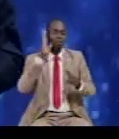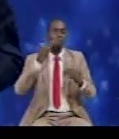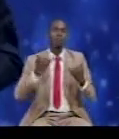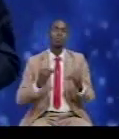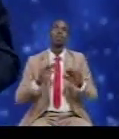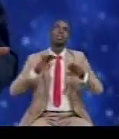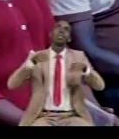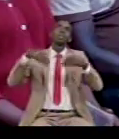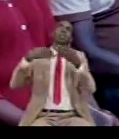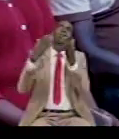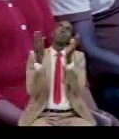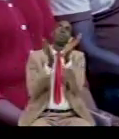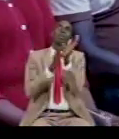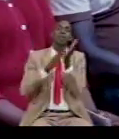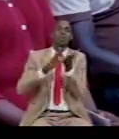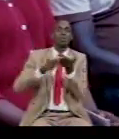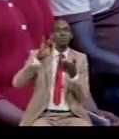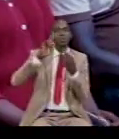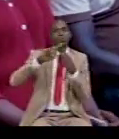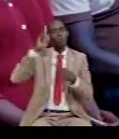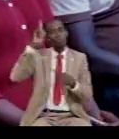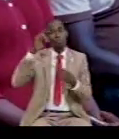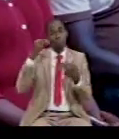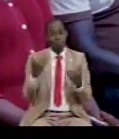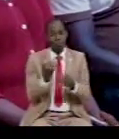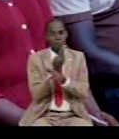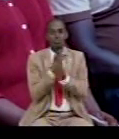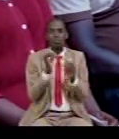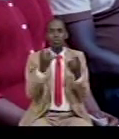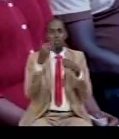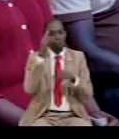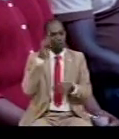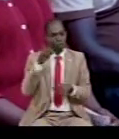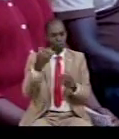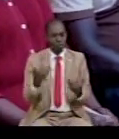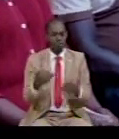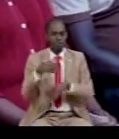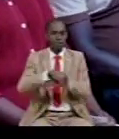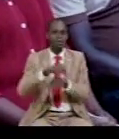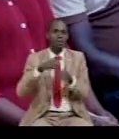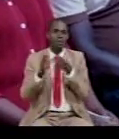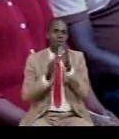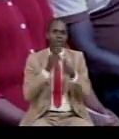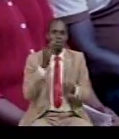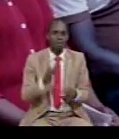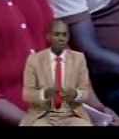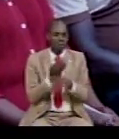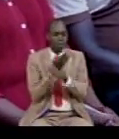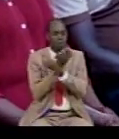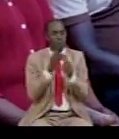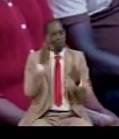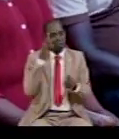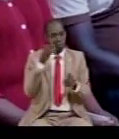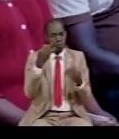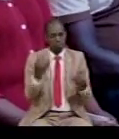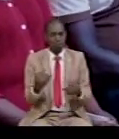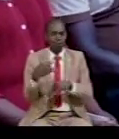me. Redemption has come for you today. Deliverance, salvation has come for you today.